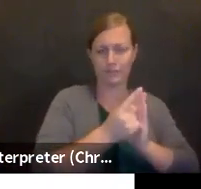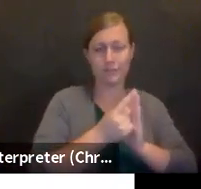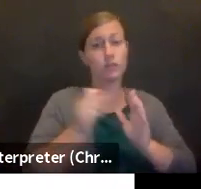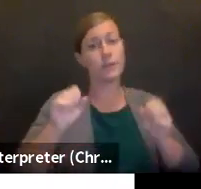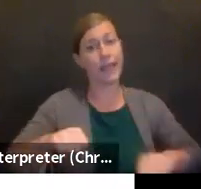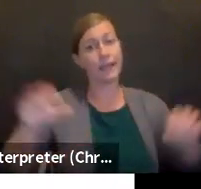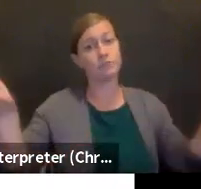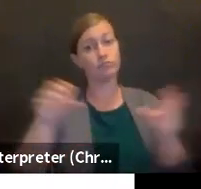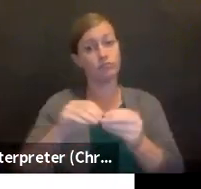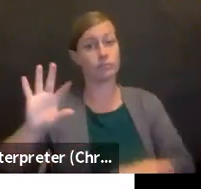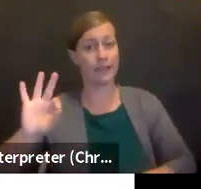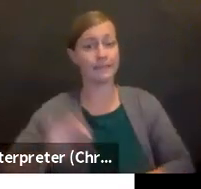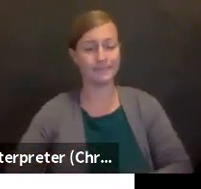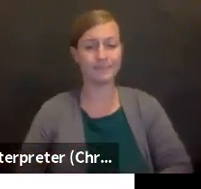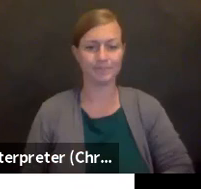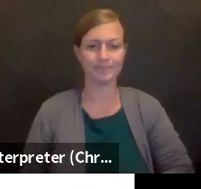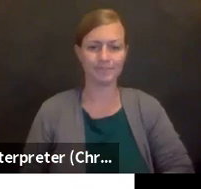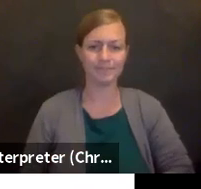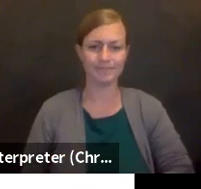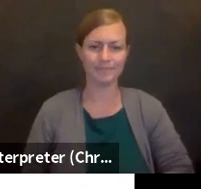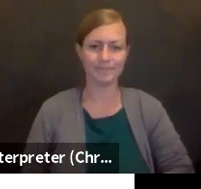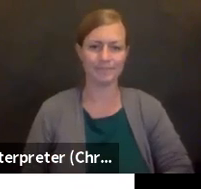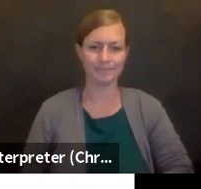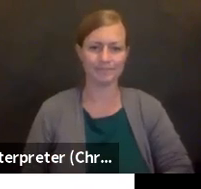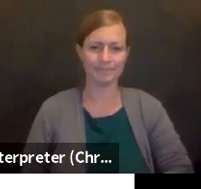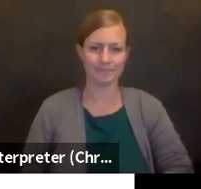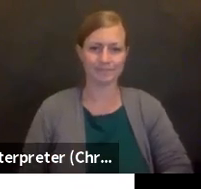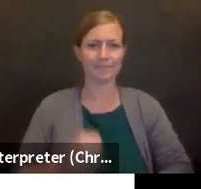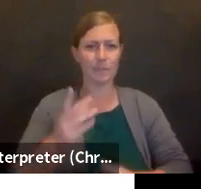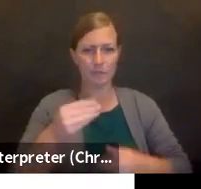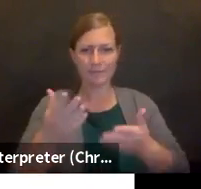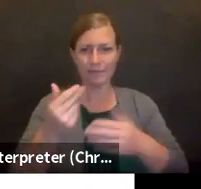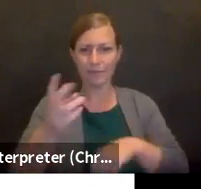Once again, give a few minutes to reply to your synthesize and apply.